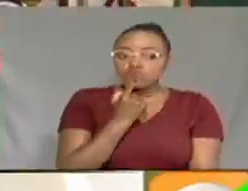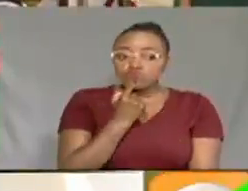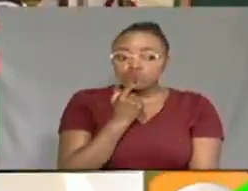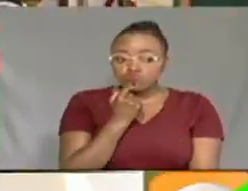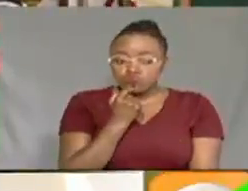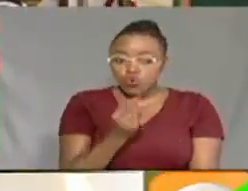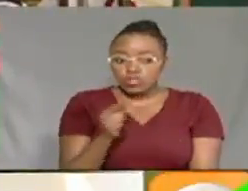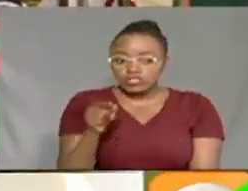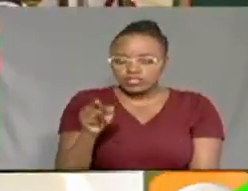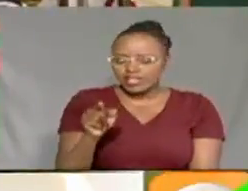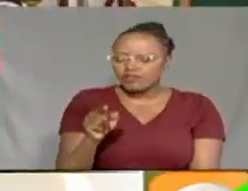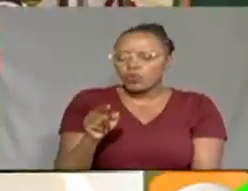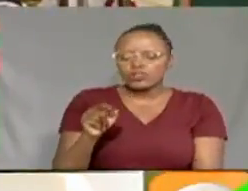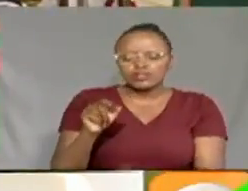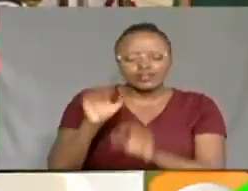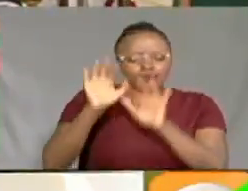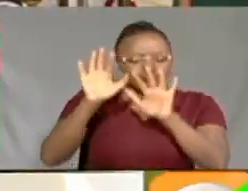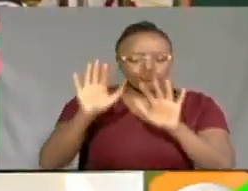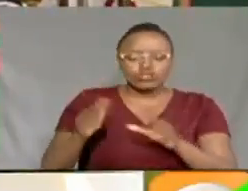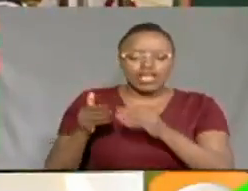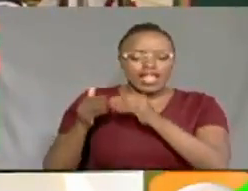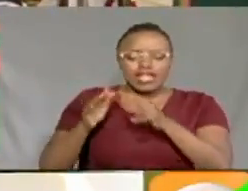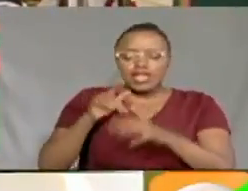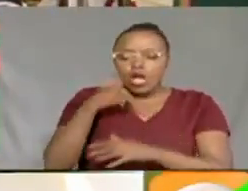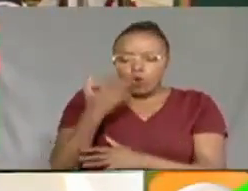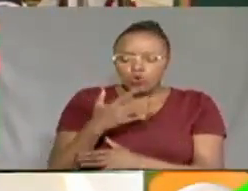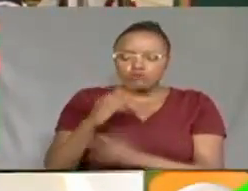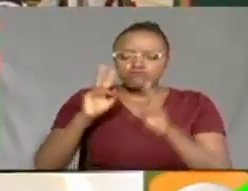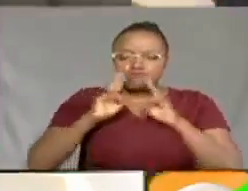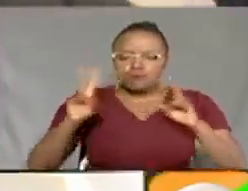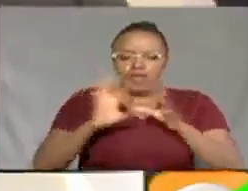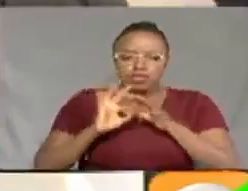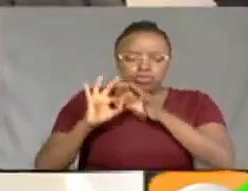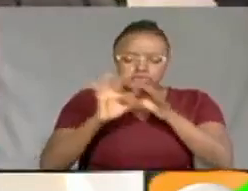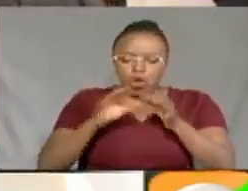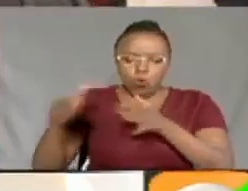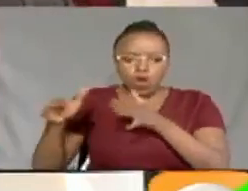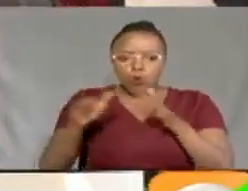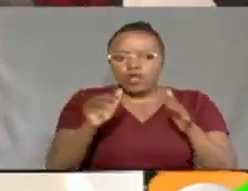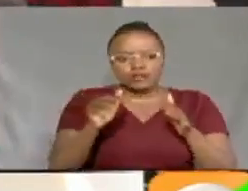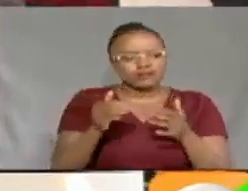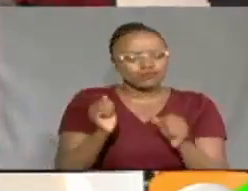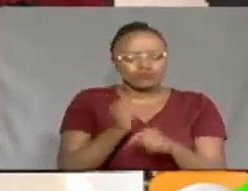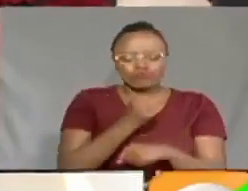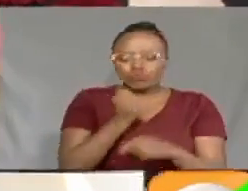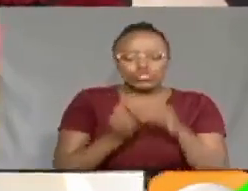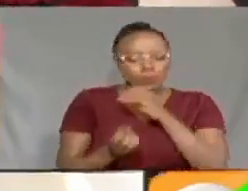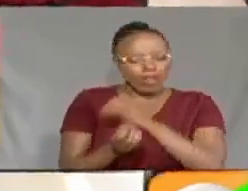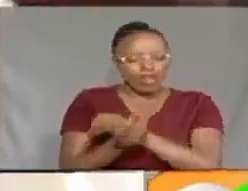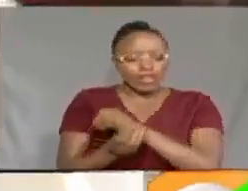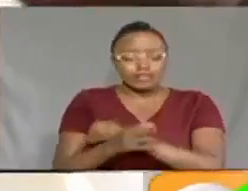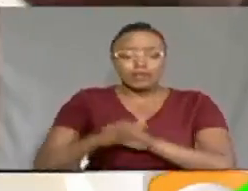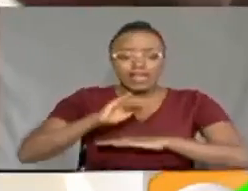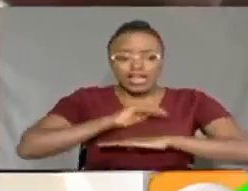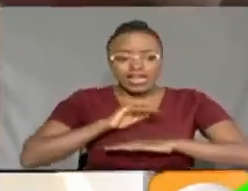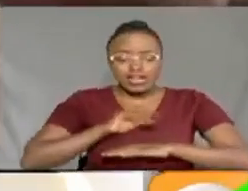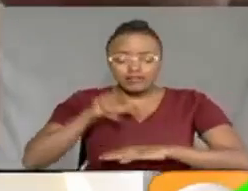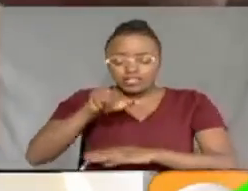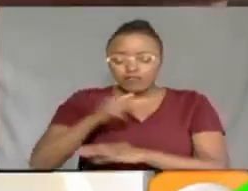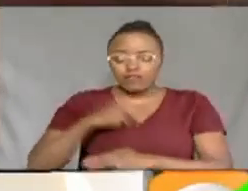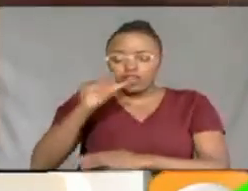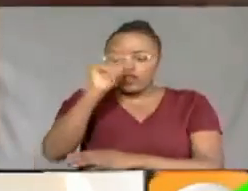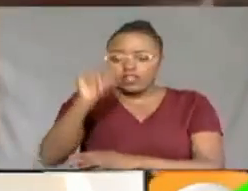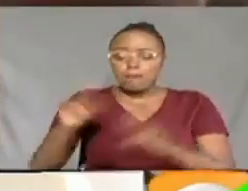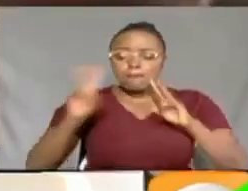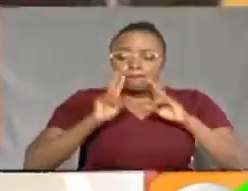Moi was an iconic leader whose peacekeeping and reconciliation tactics could not be gainsaid. He mediated and brokered regional